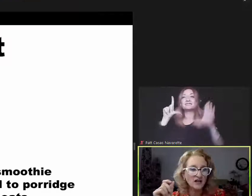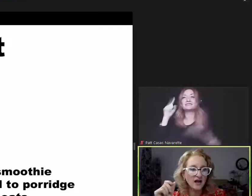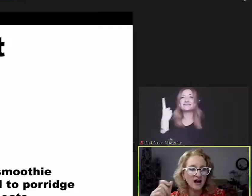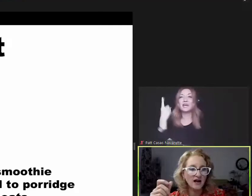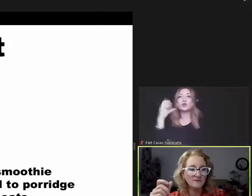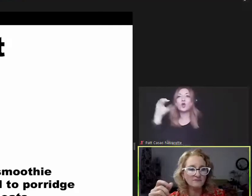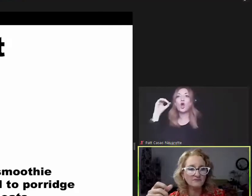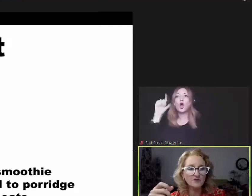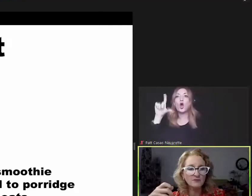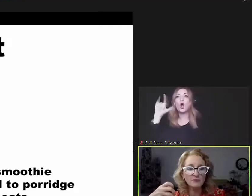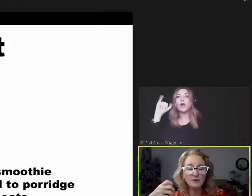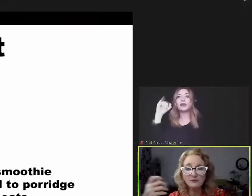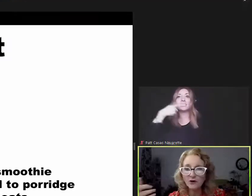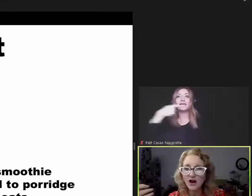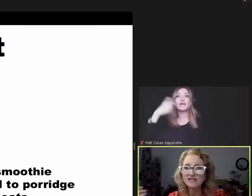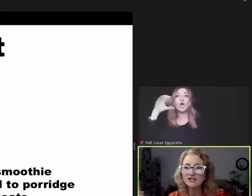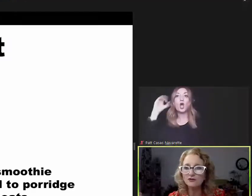trademarked